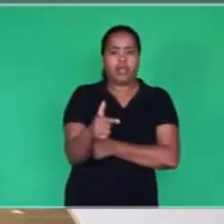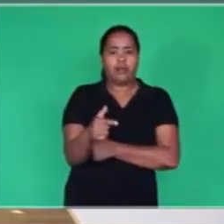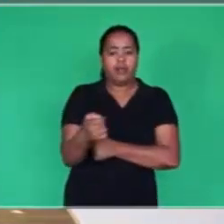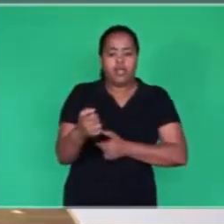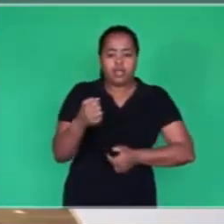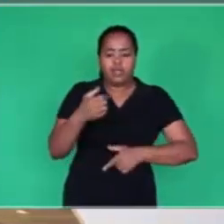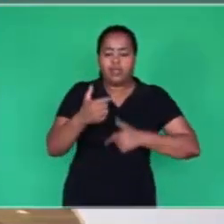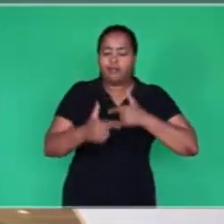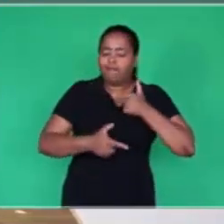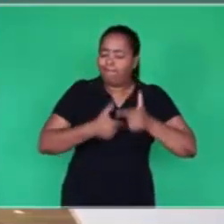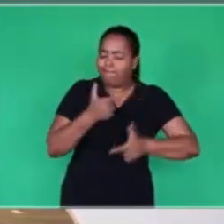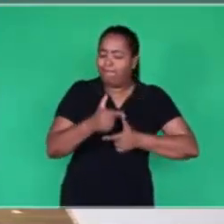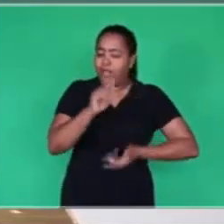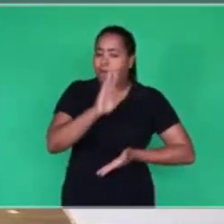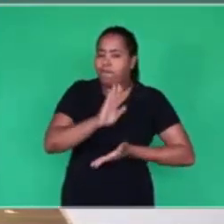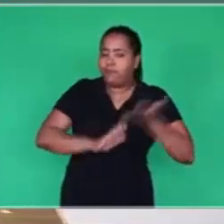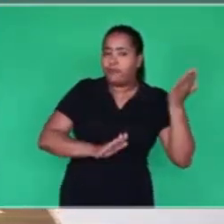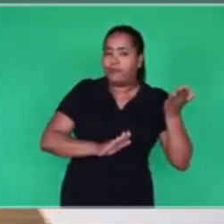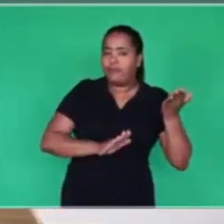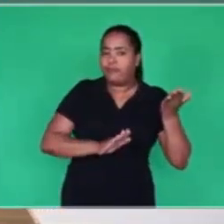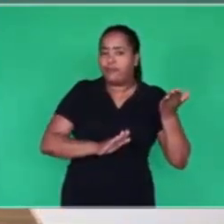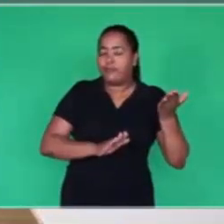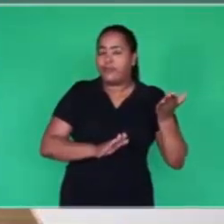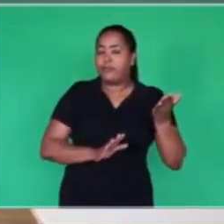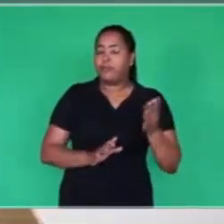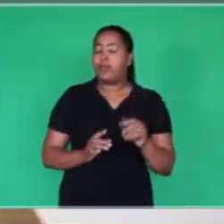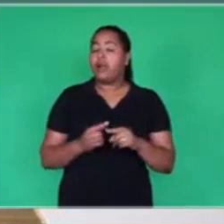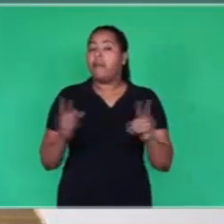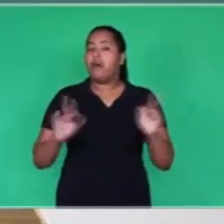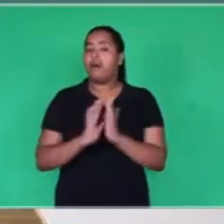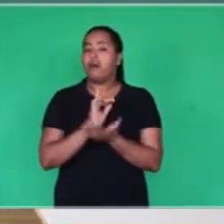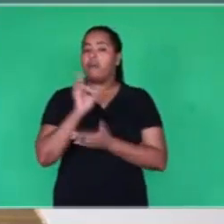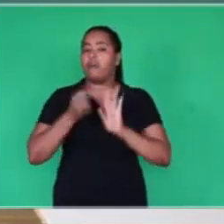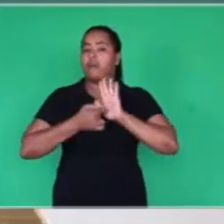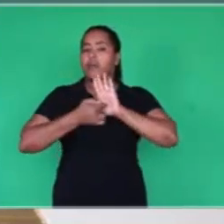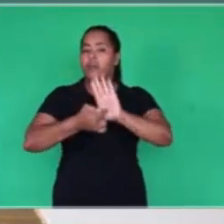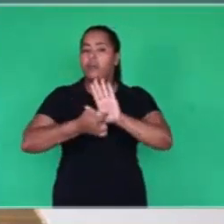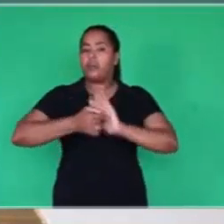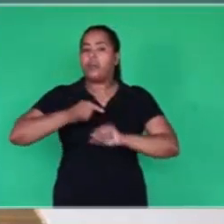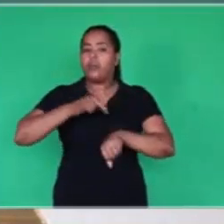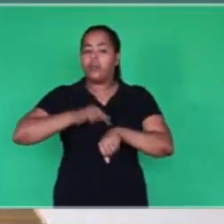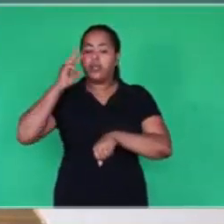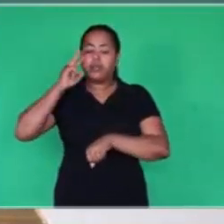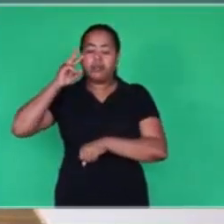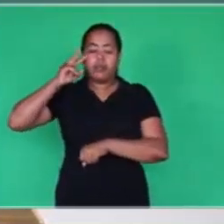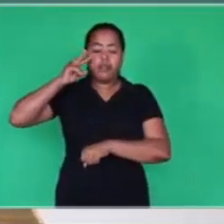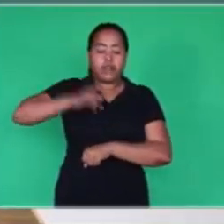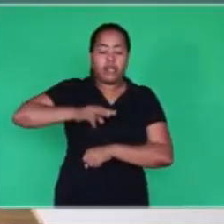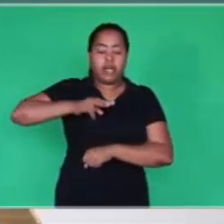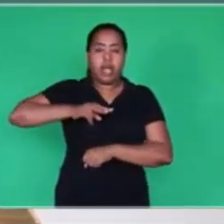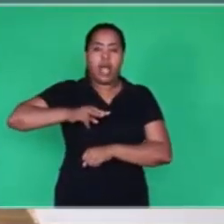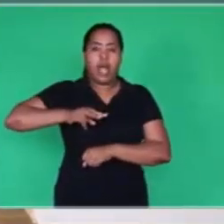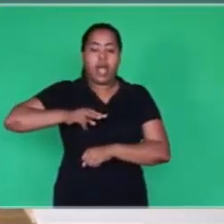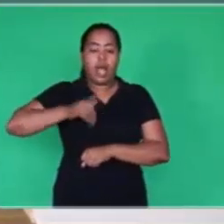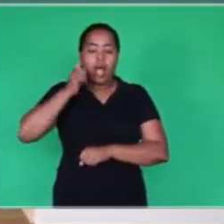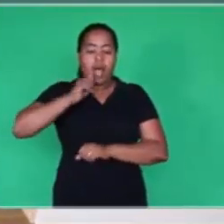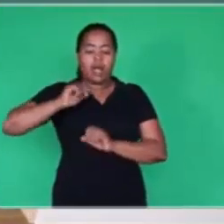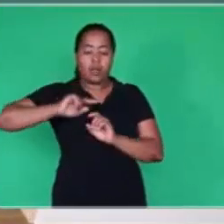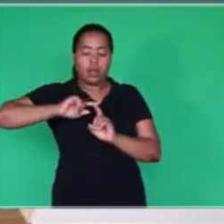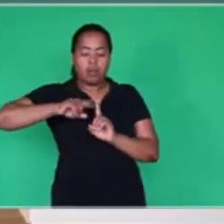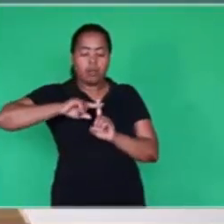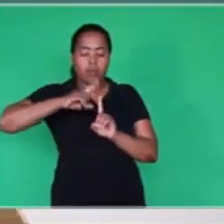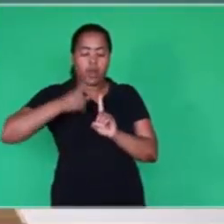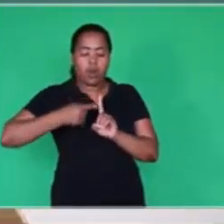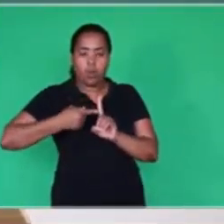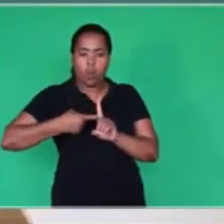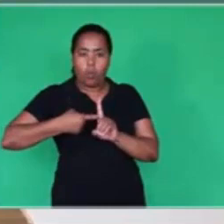We see this when Jesus prophesies, "But woe to those who are pregnant and those who are nursing babies